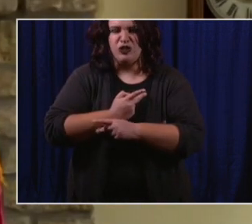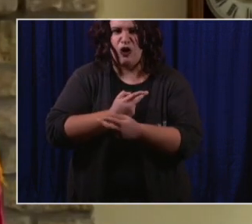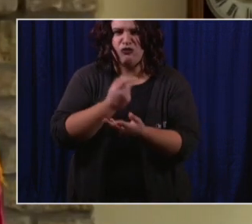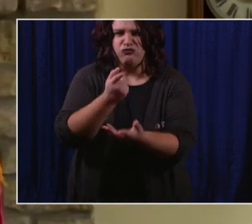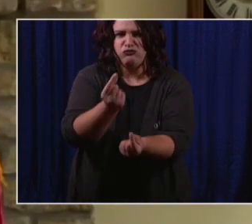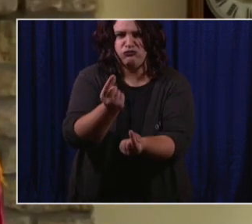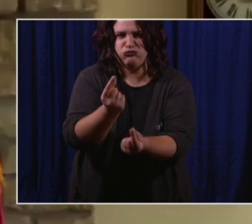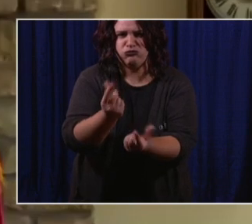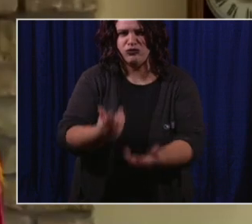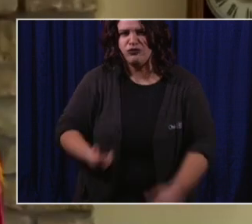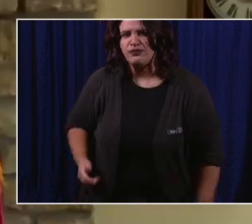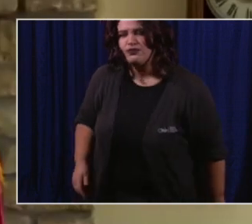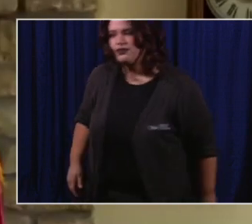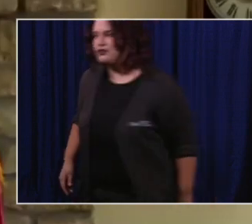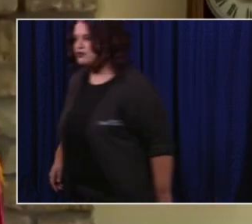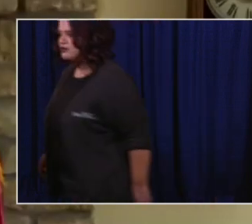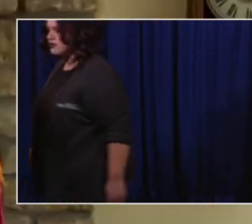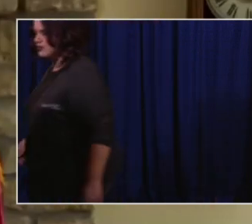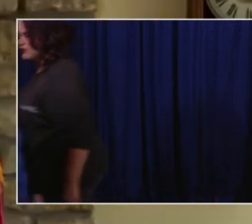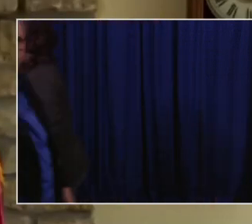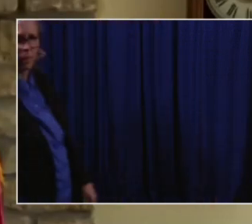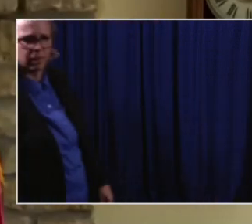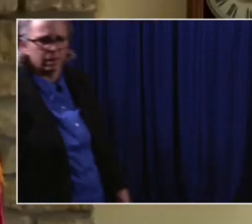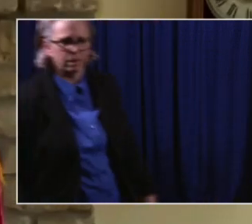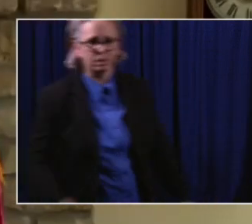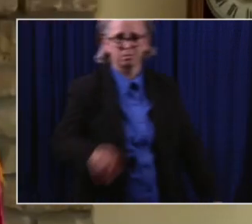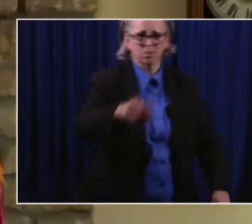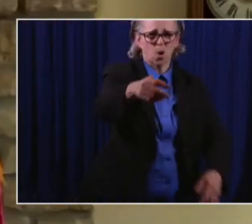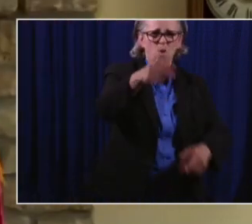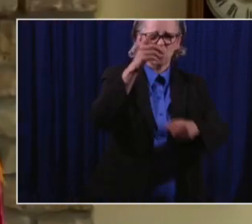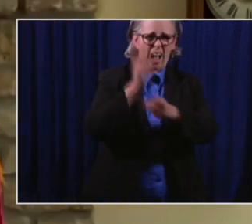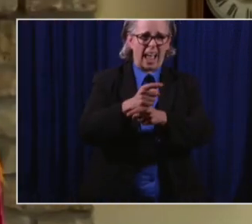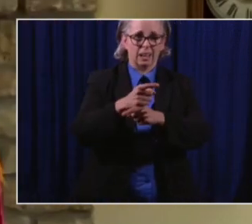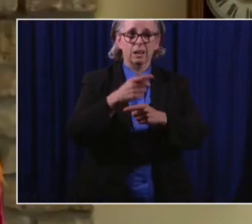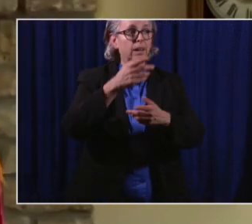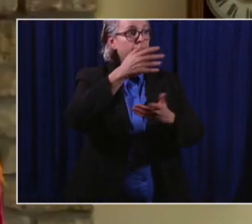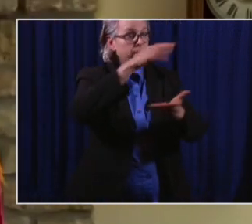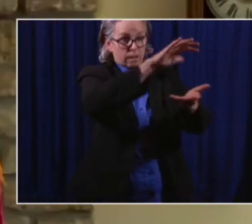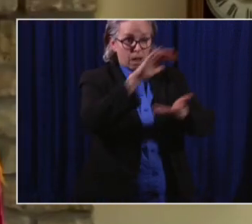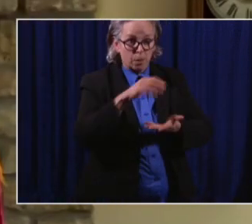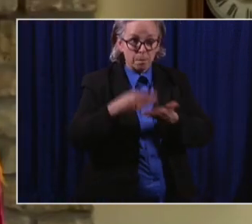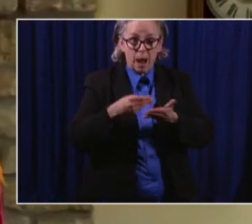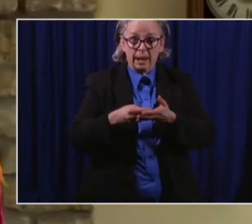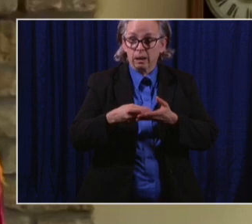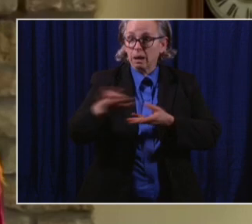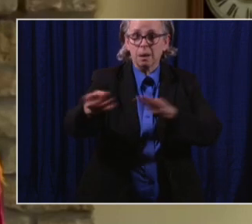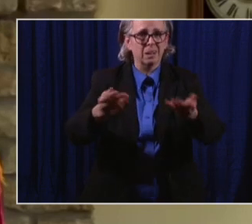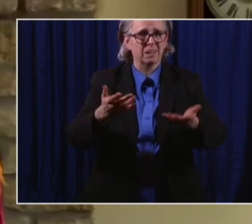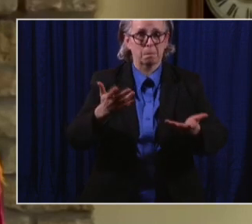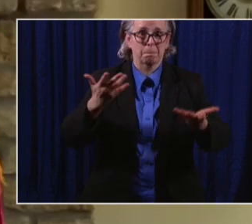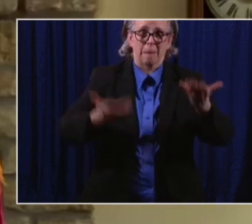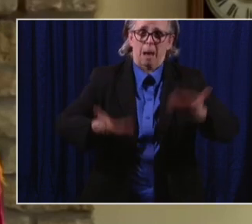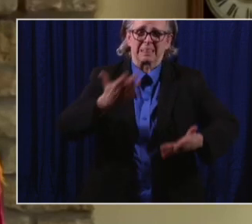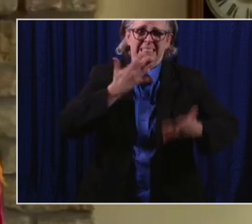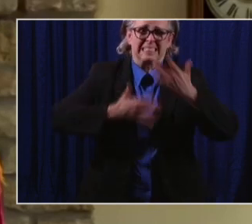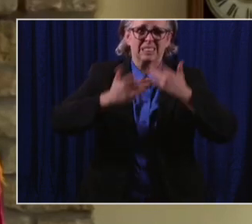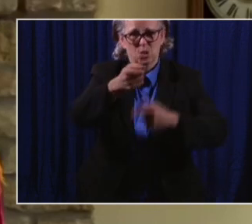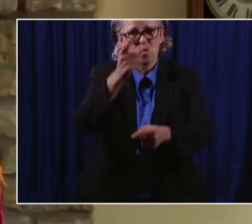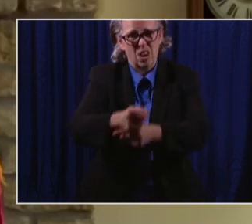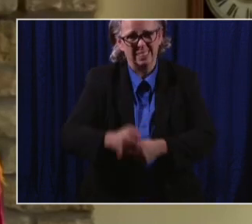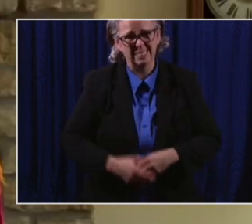with this package. As far as using the controlling board, of course, that is a creature of the state